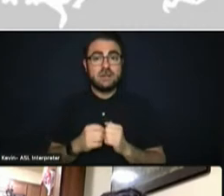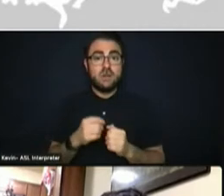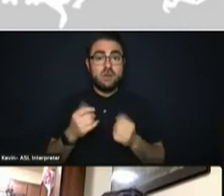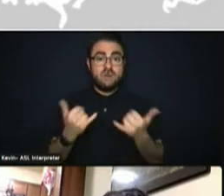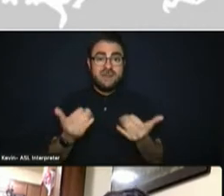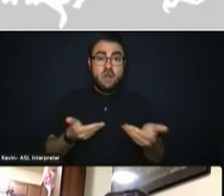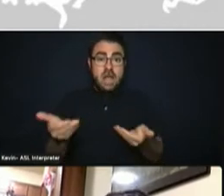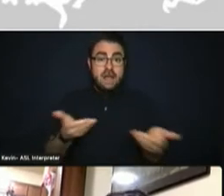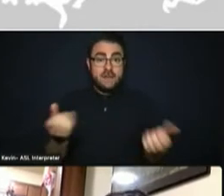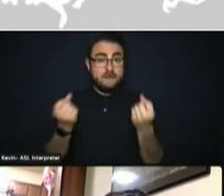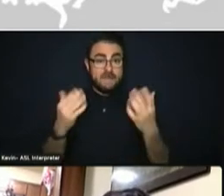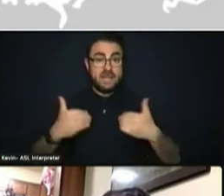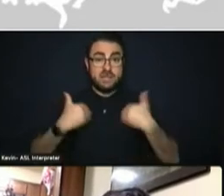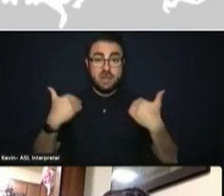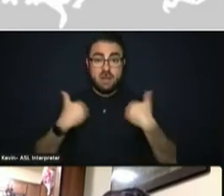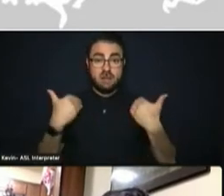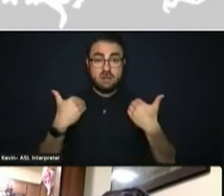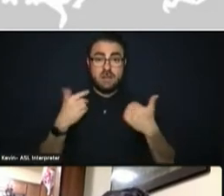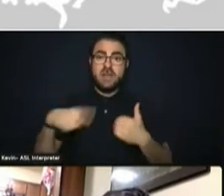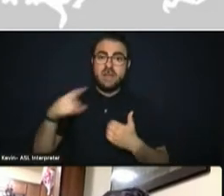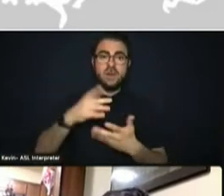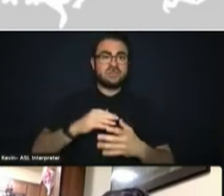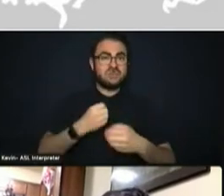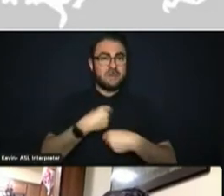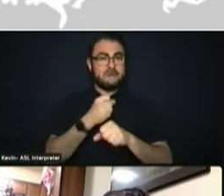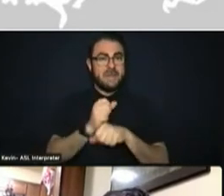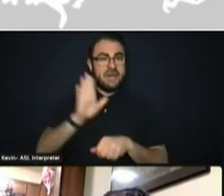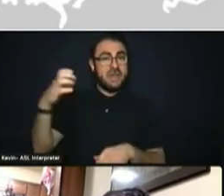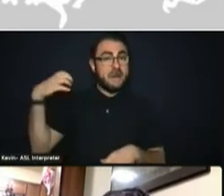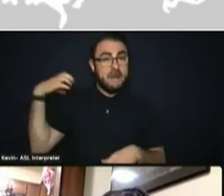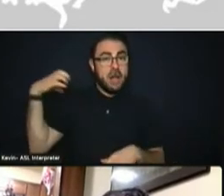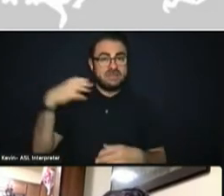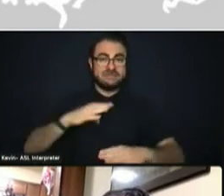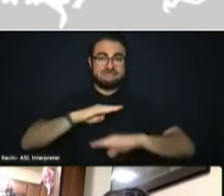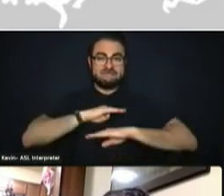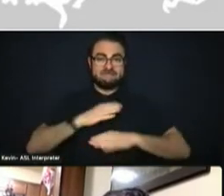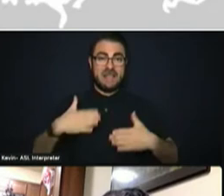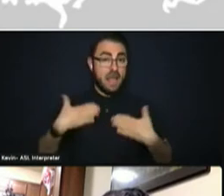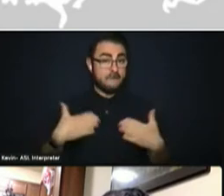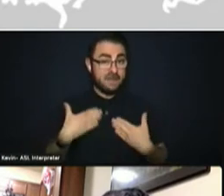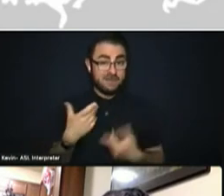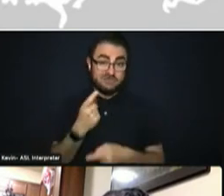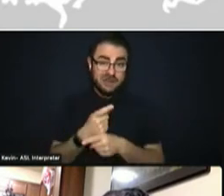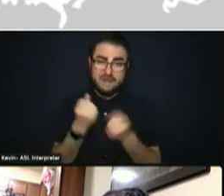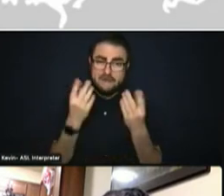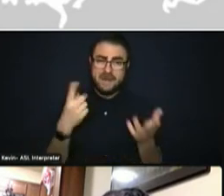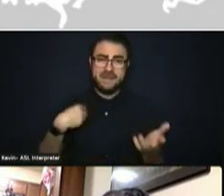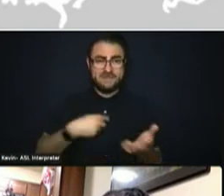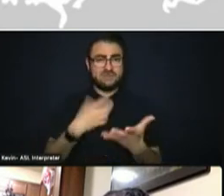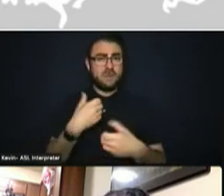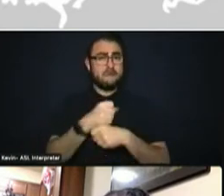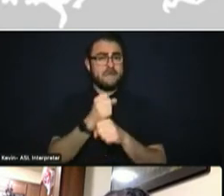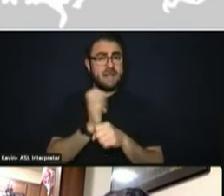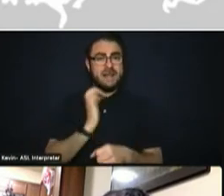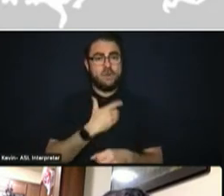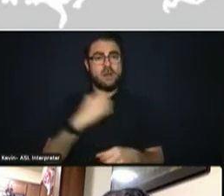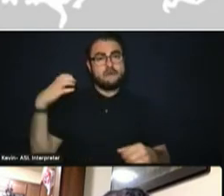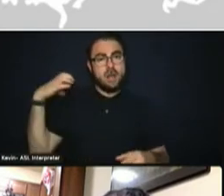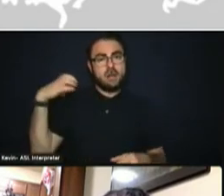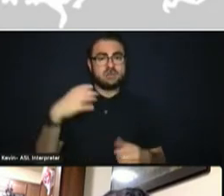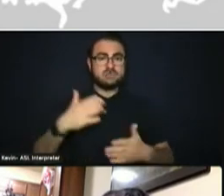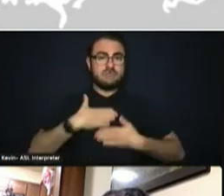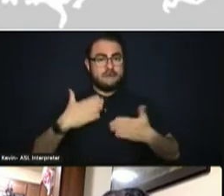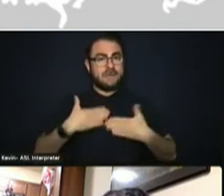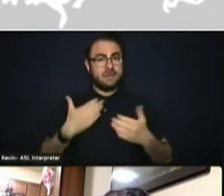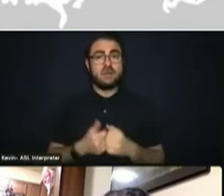now, they want to please their boss, as all of us do in work settings, right? They want to do whatever they're told to do and whatever it takes to